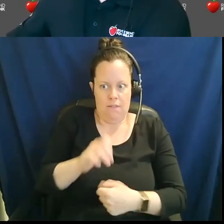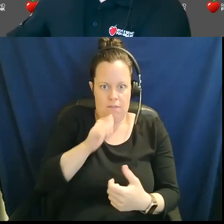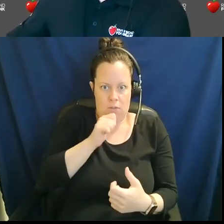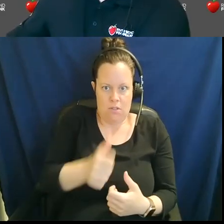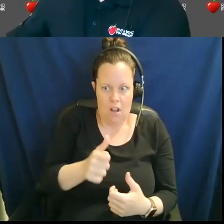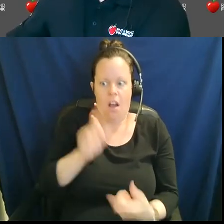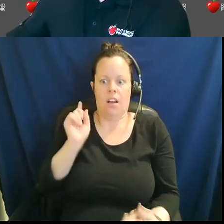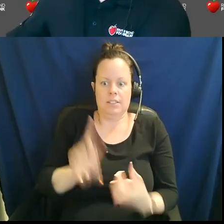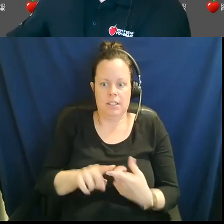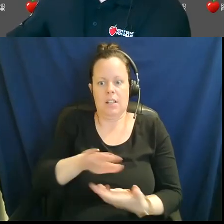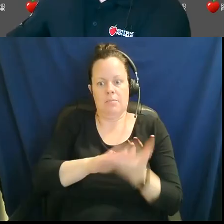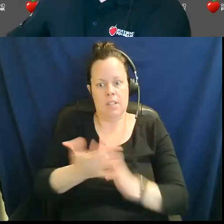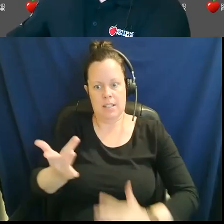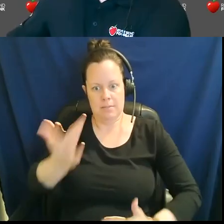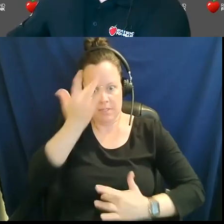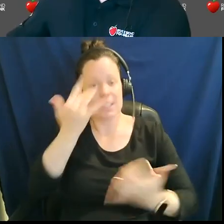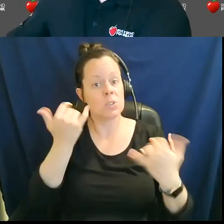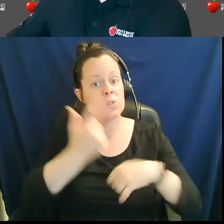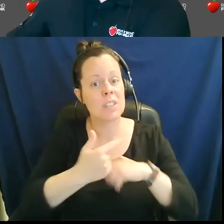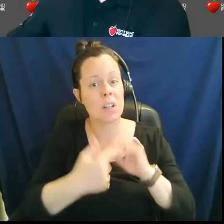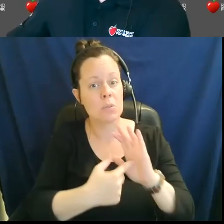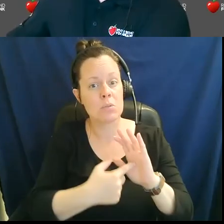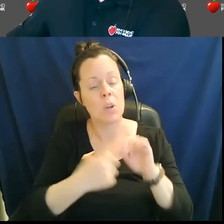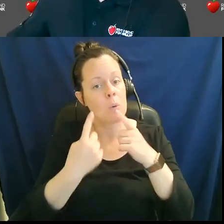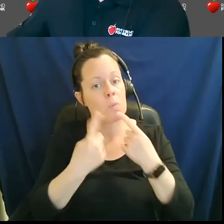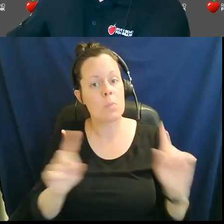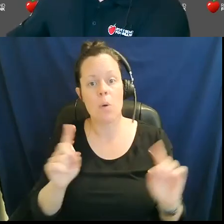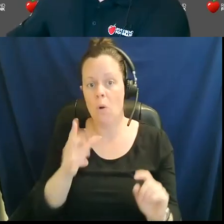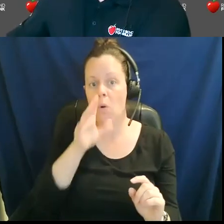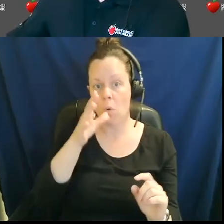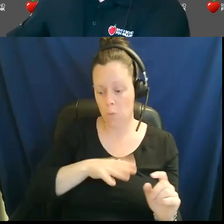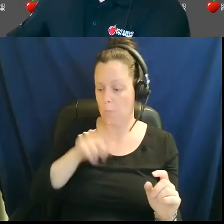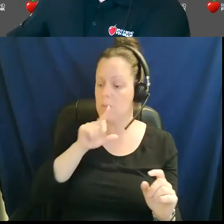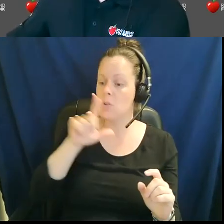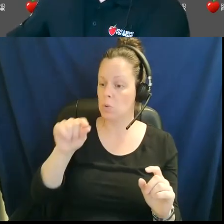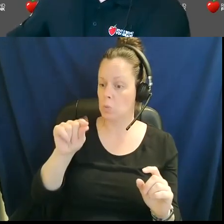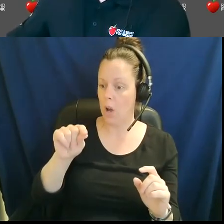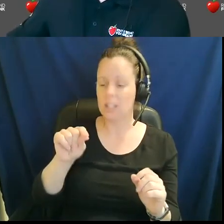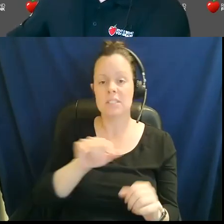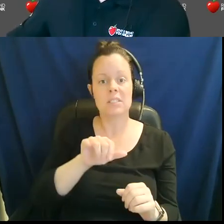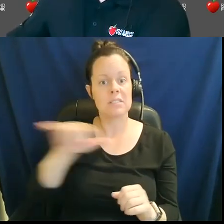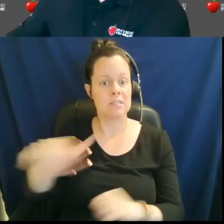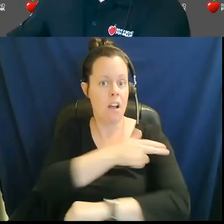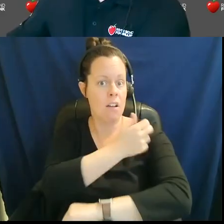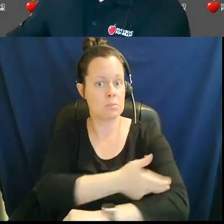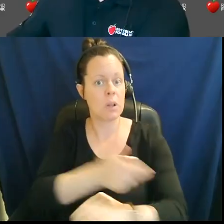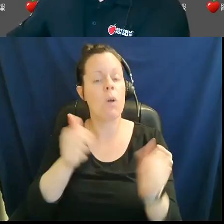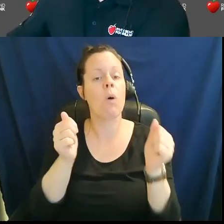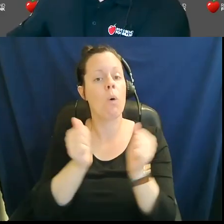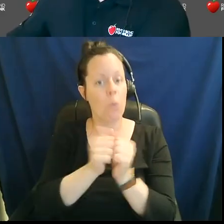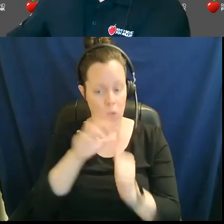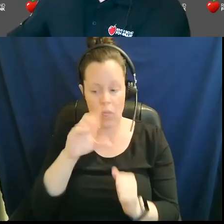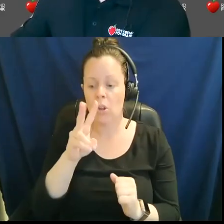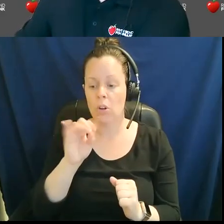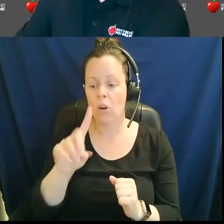we reported that a woman in her 20s is hospitalized with COVID-19, and earlier this month, a man in his 30s